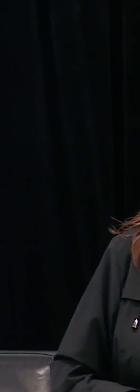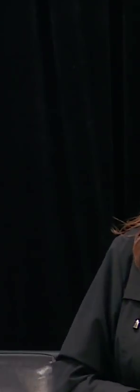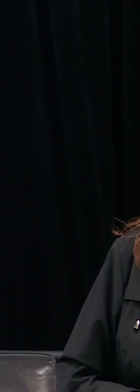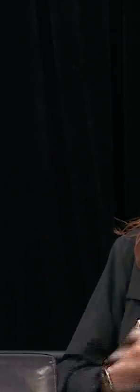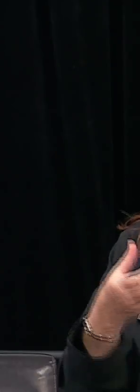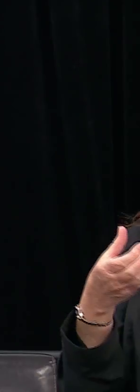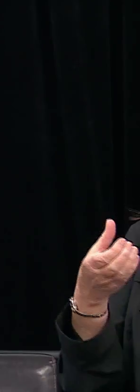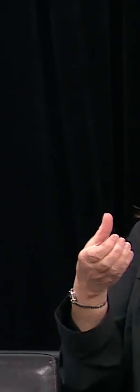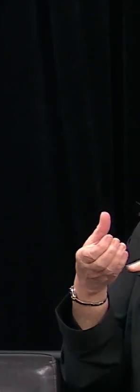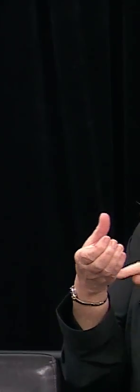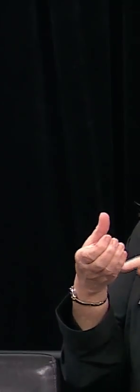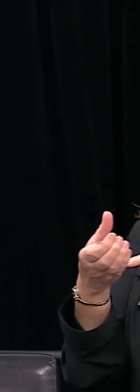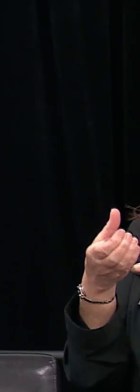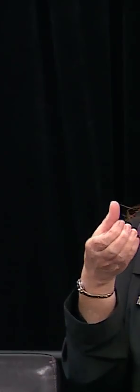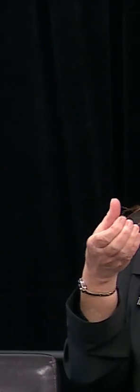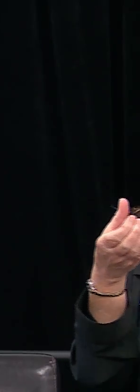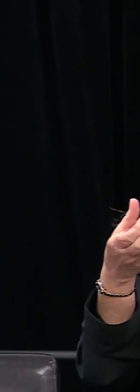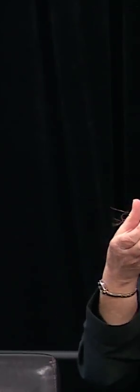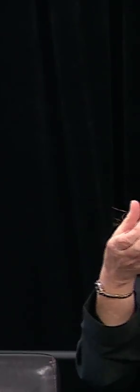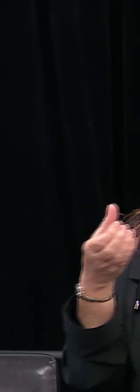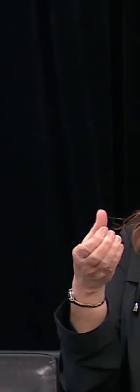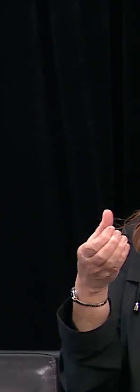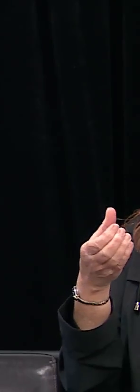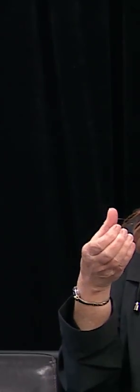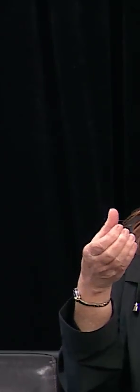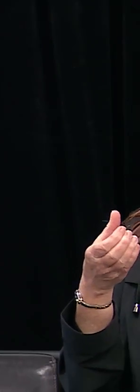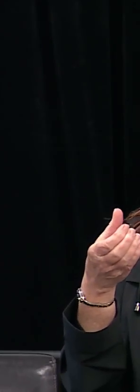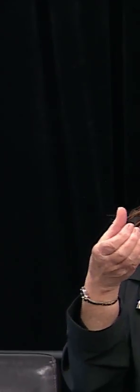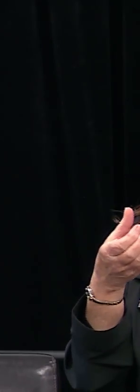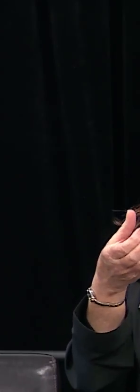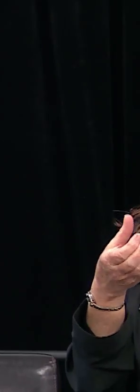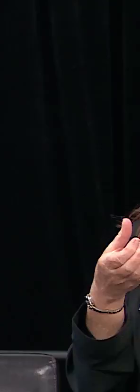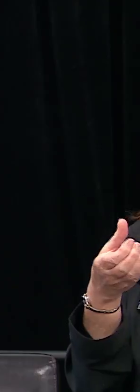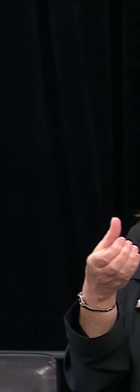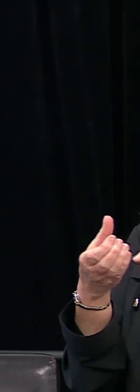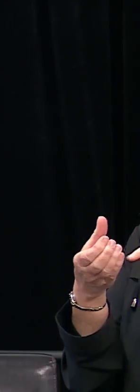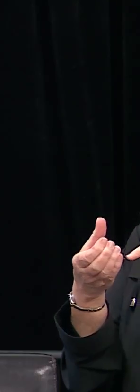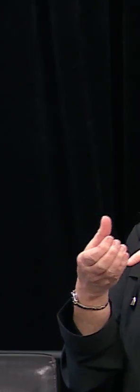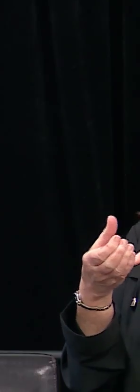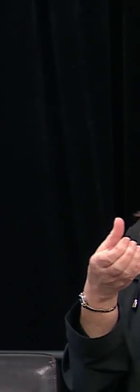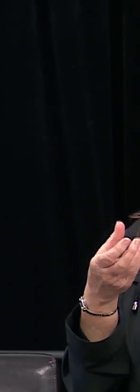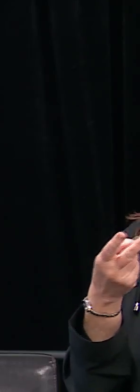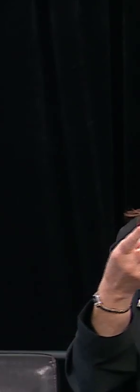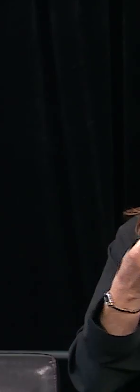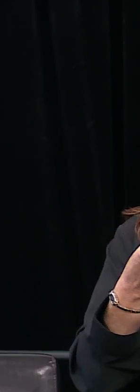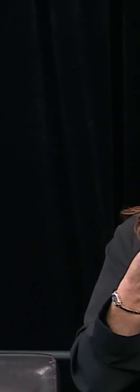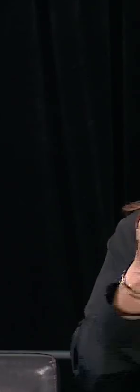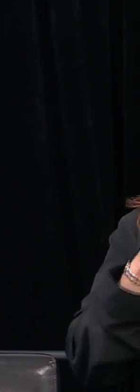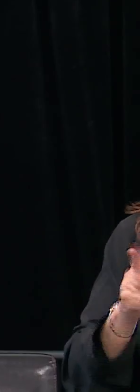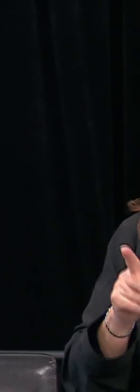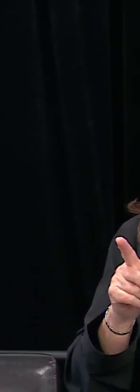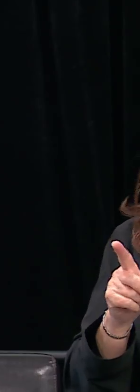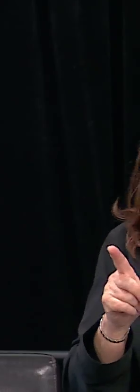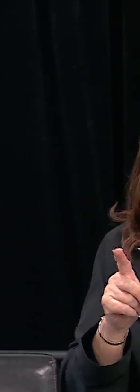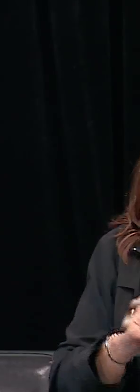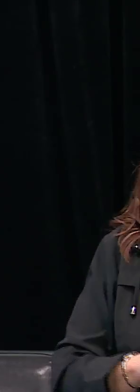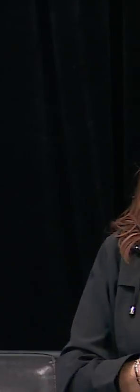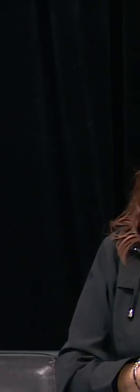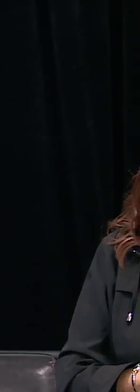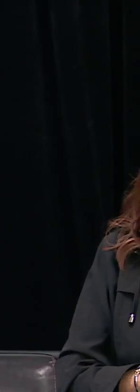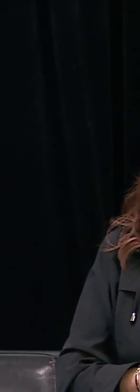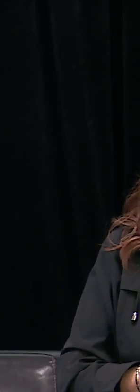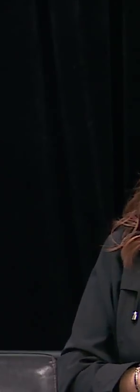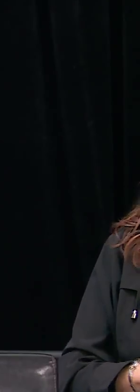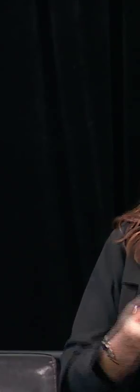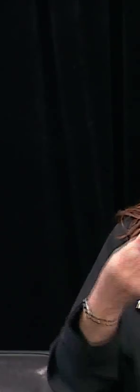microphone. That's the first component. The second component is when you have somebody who is deaf and hard of hearing in a conversation